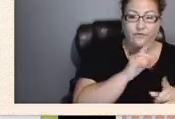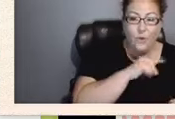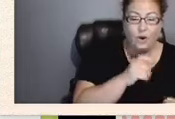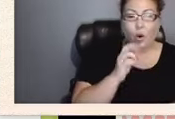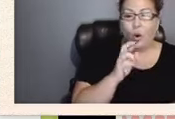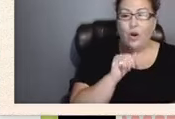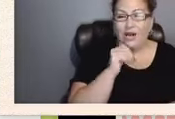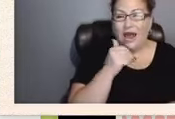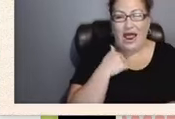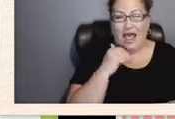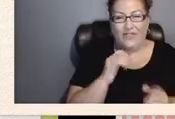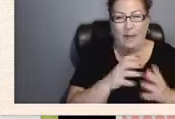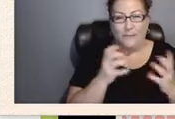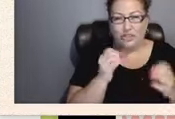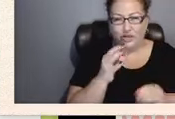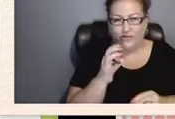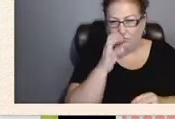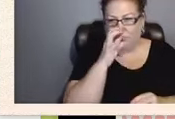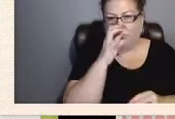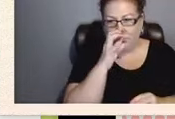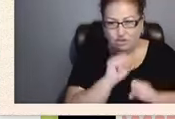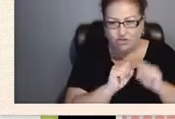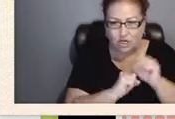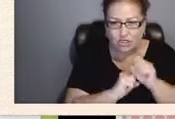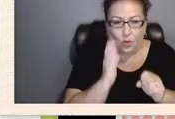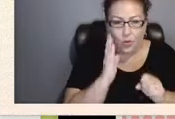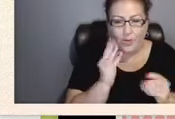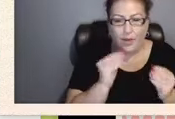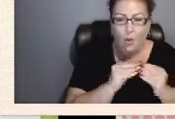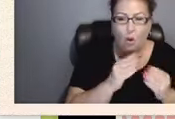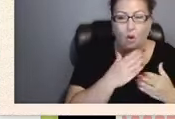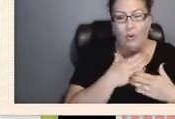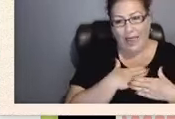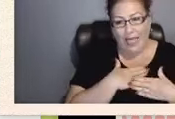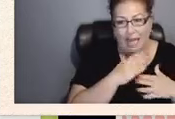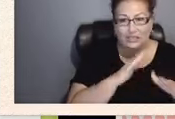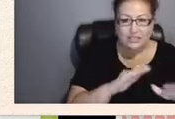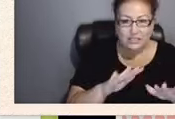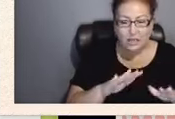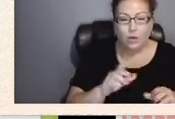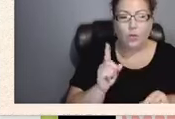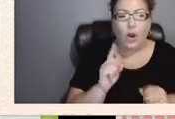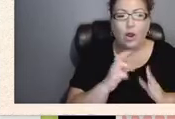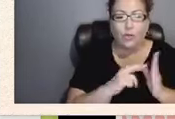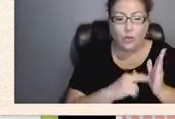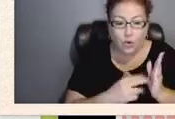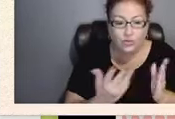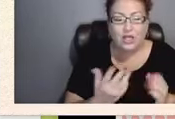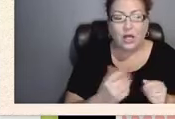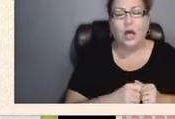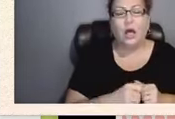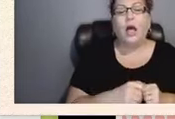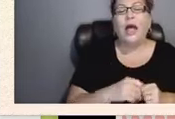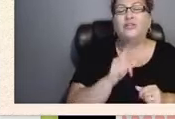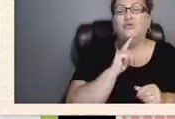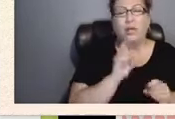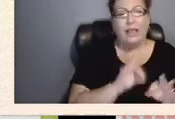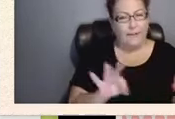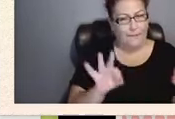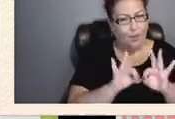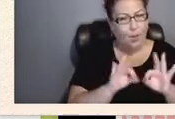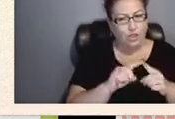stringent structure? Is it going to be more lax? What are the rules? You know, it's very important to